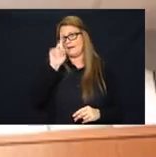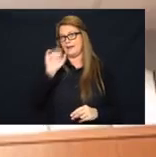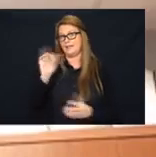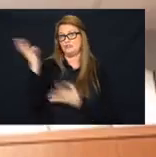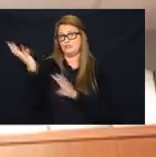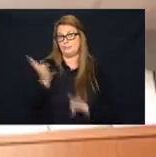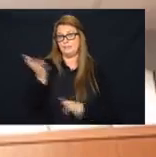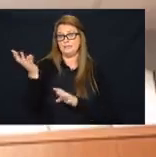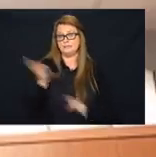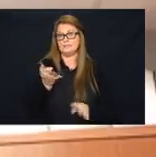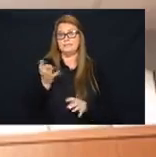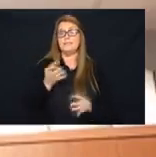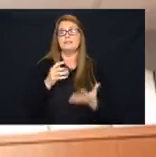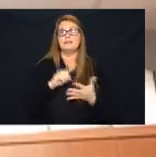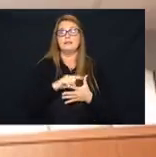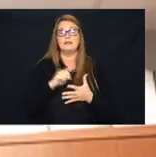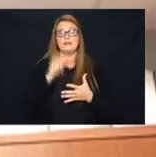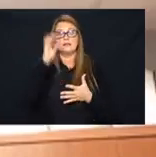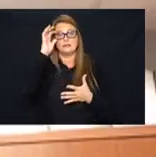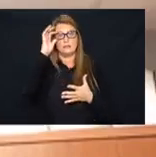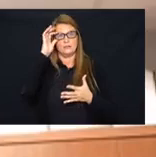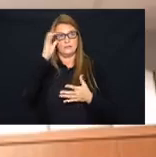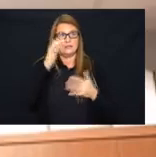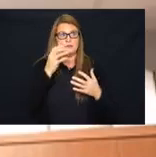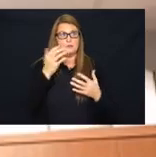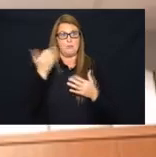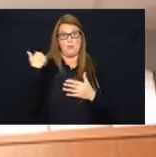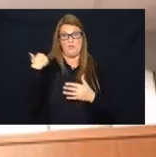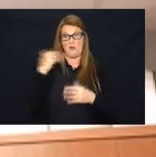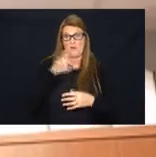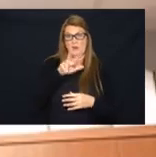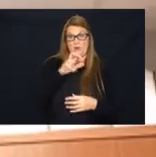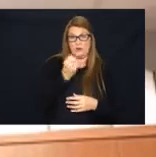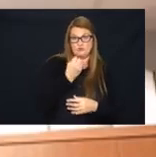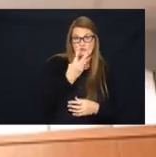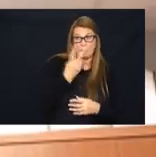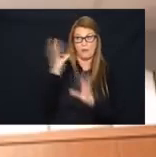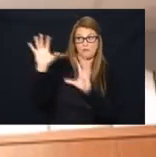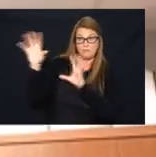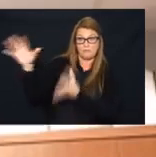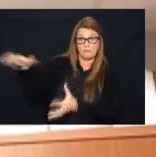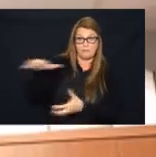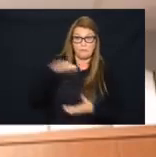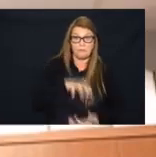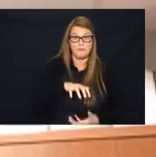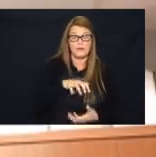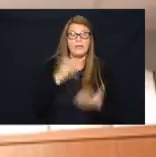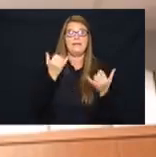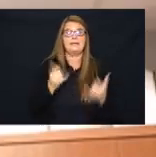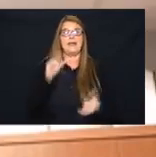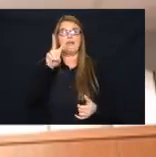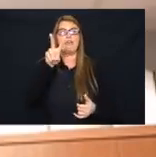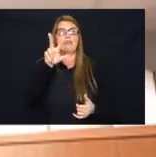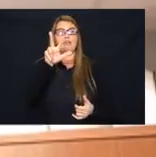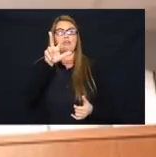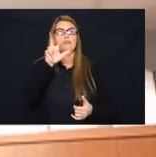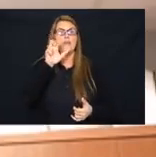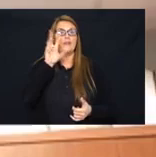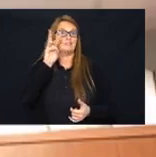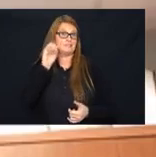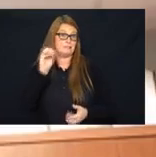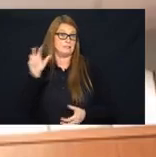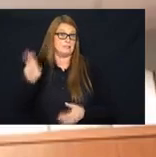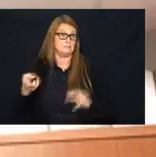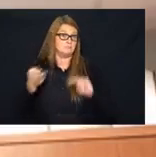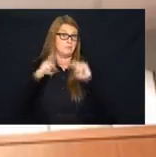the sotrovimab from 312 courses to 360. So